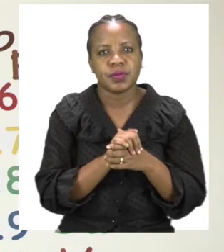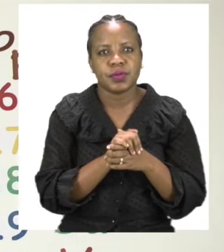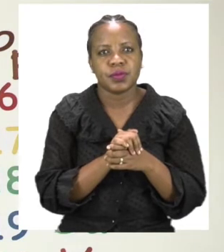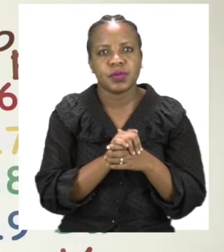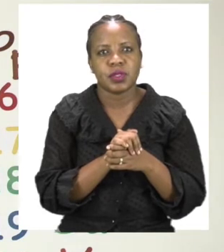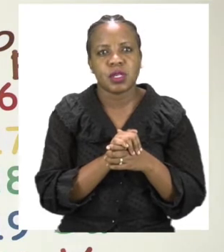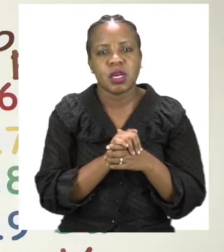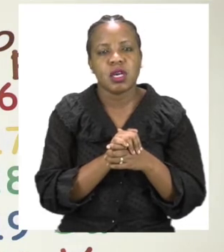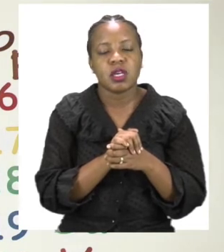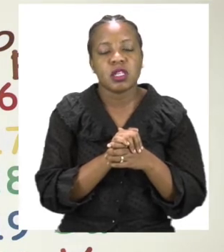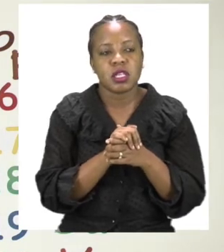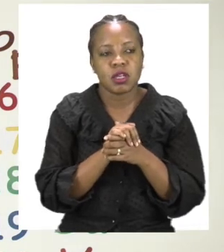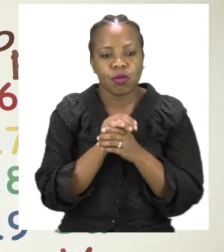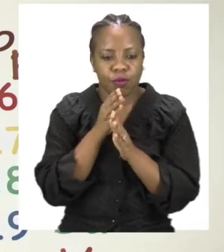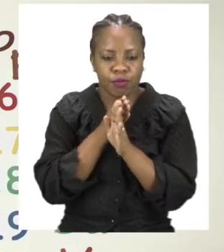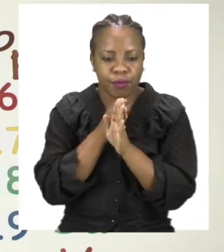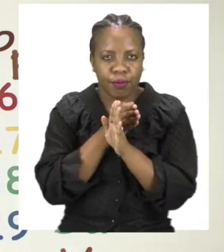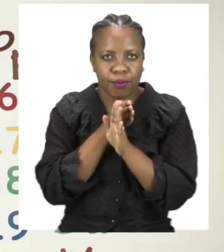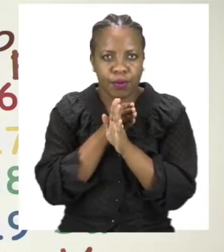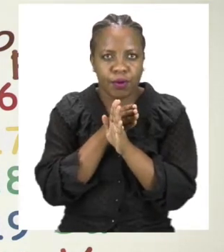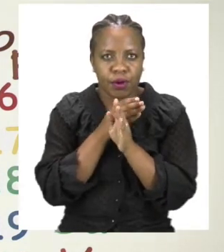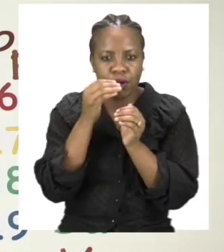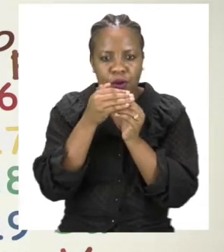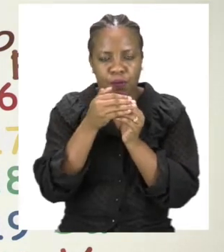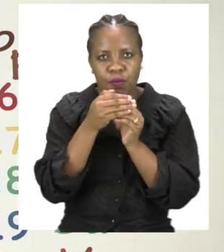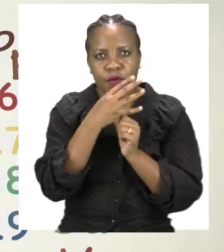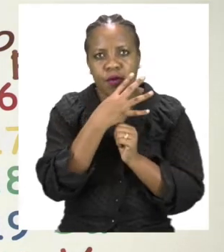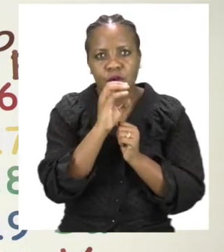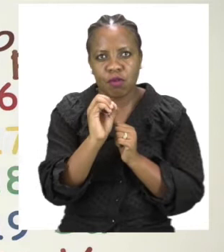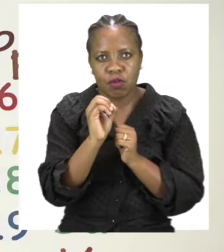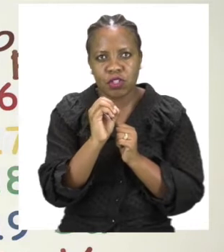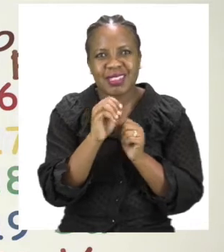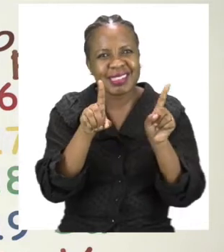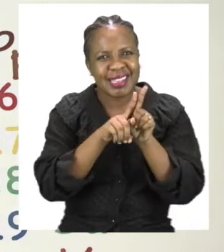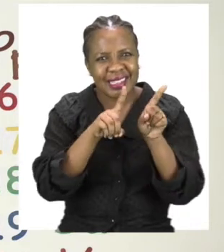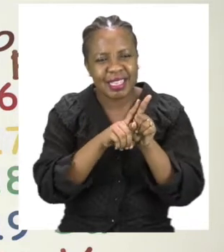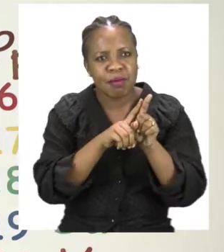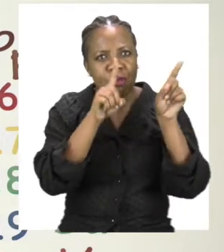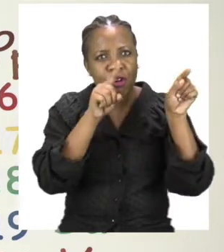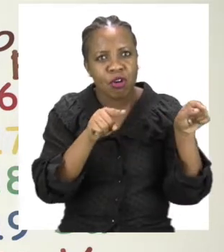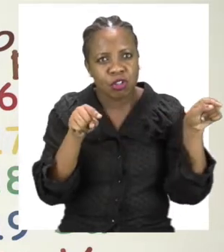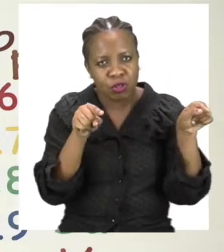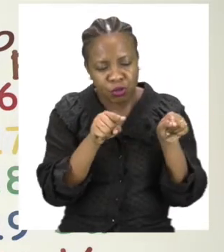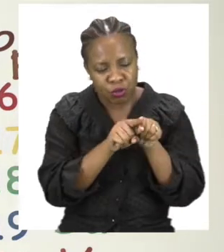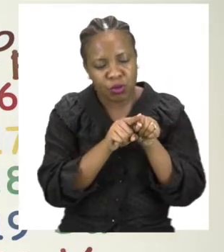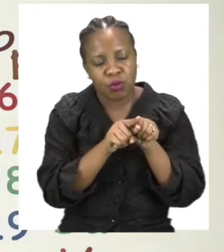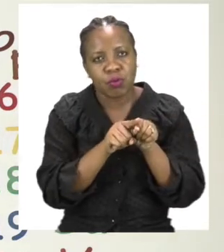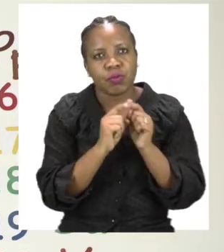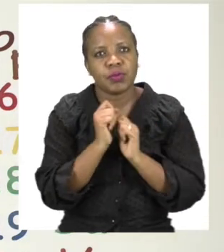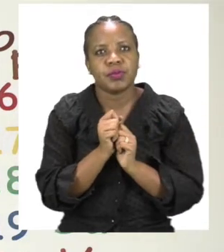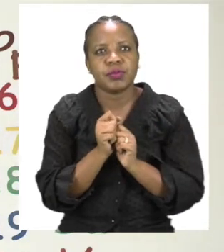40 and then a line, an equals line, to show that our answer today will be at the